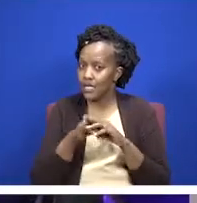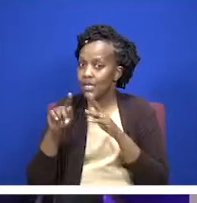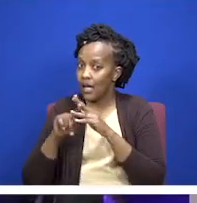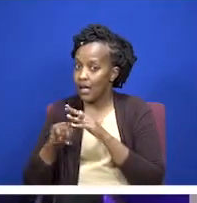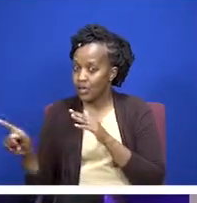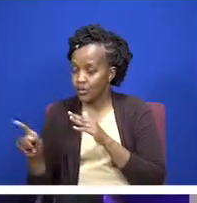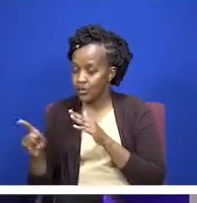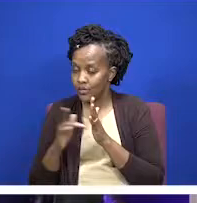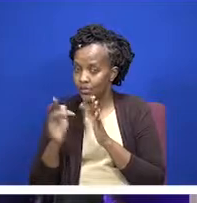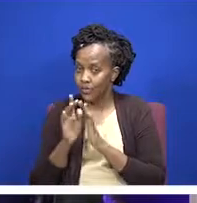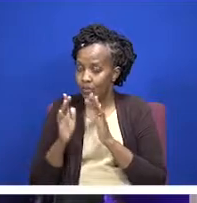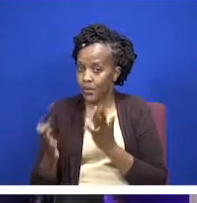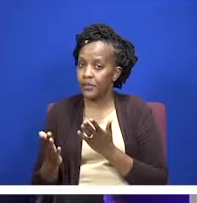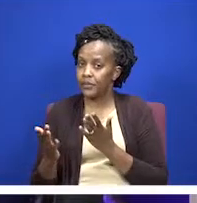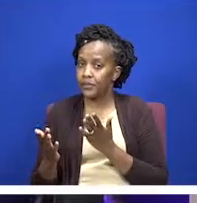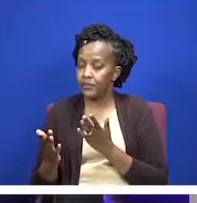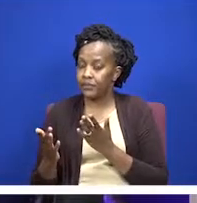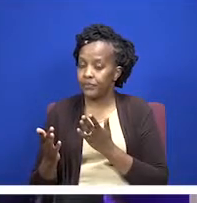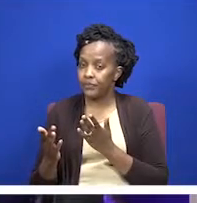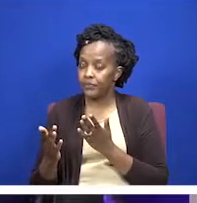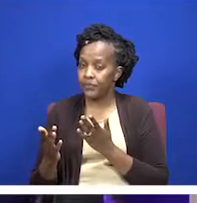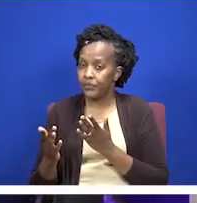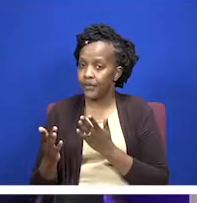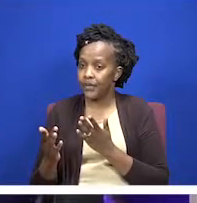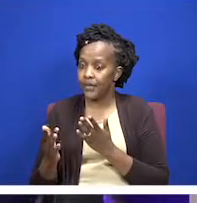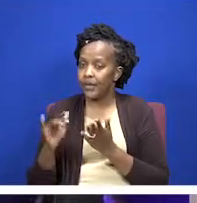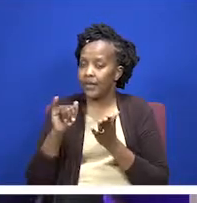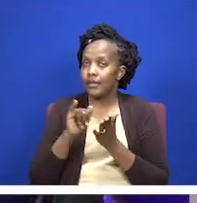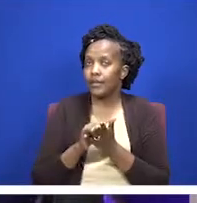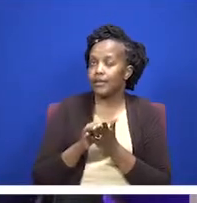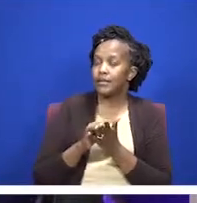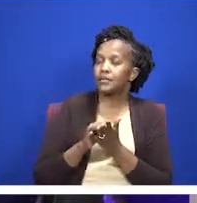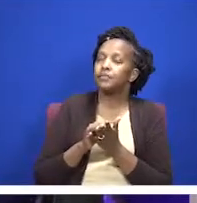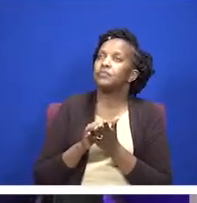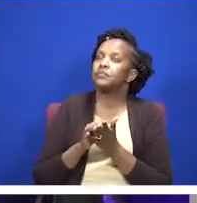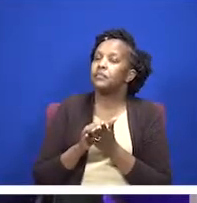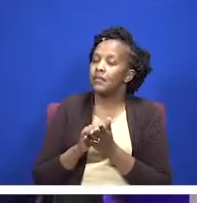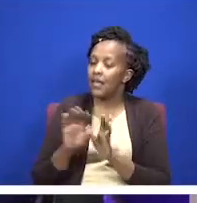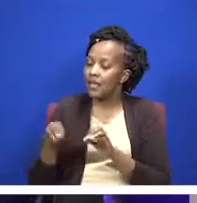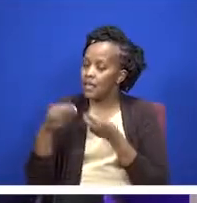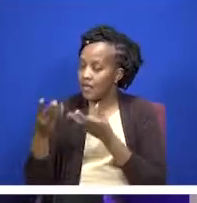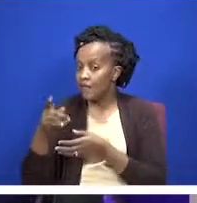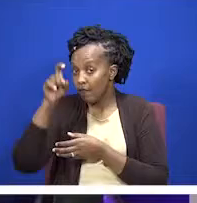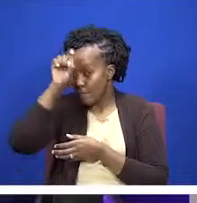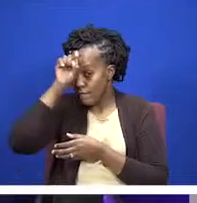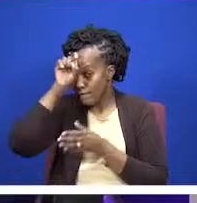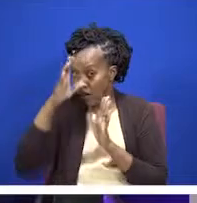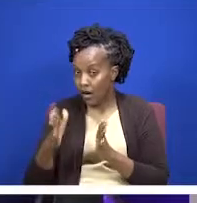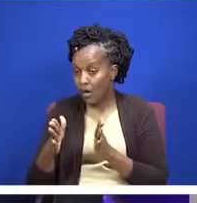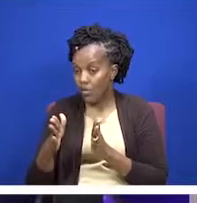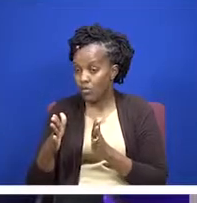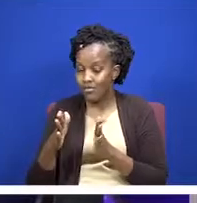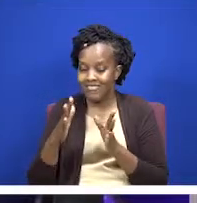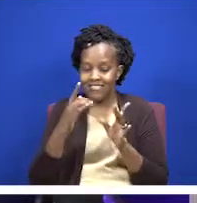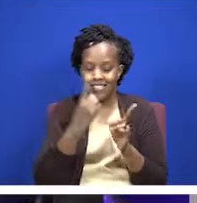Exodus that when we read the Bible, that he gave Pharaoh different forms